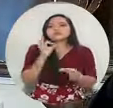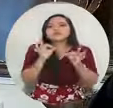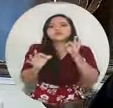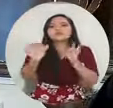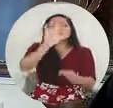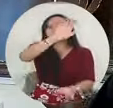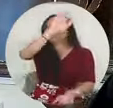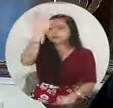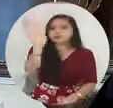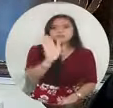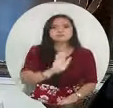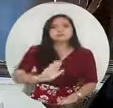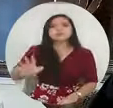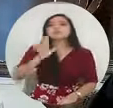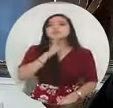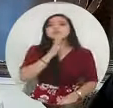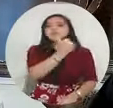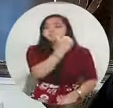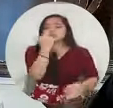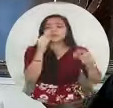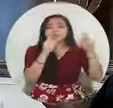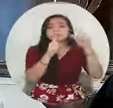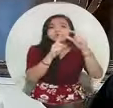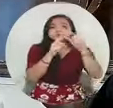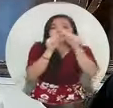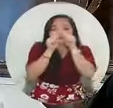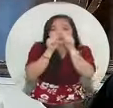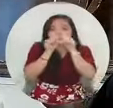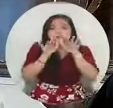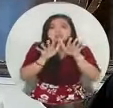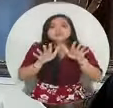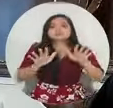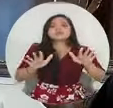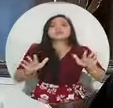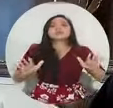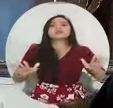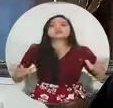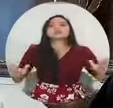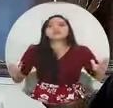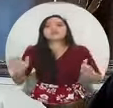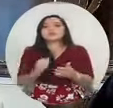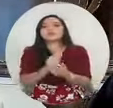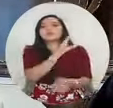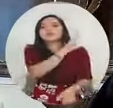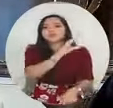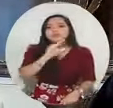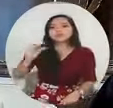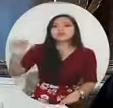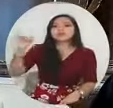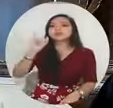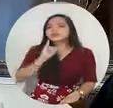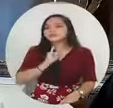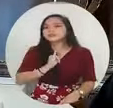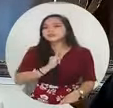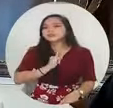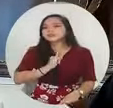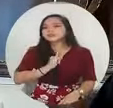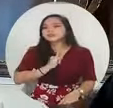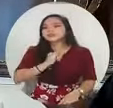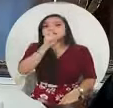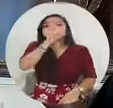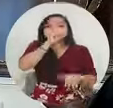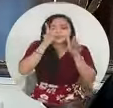grace. If you never speak another word of blessing, and